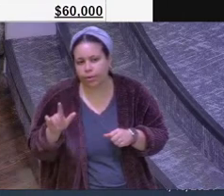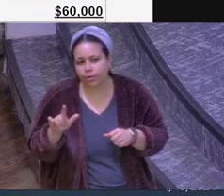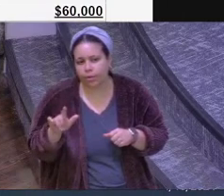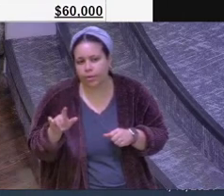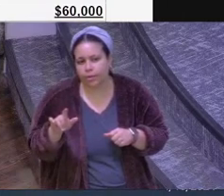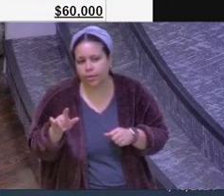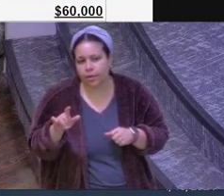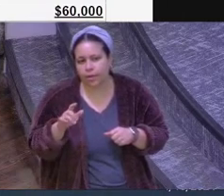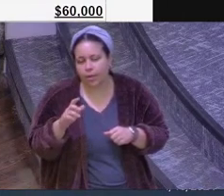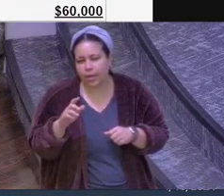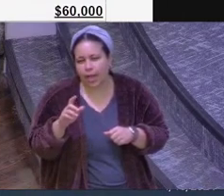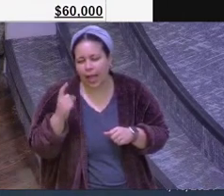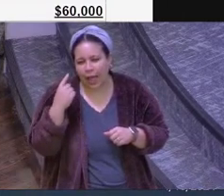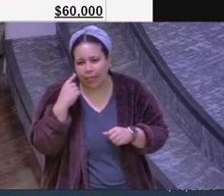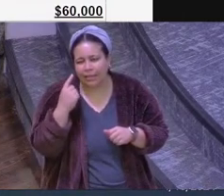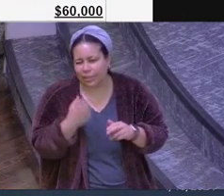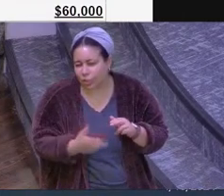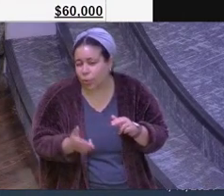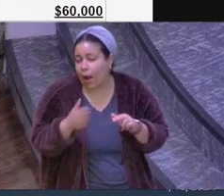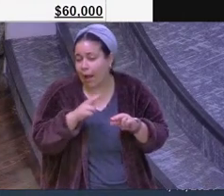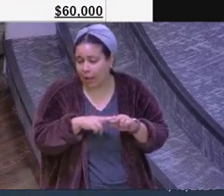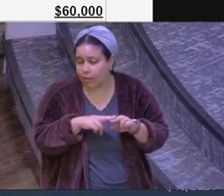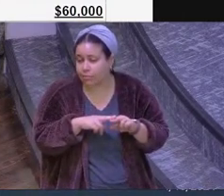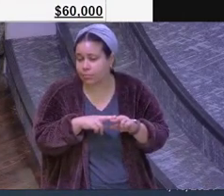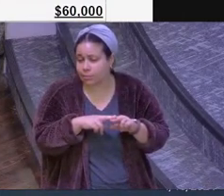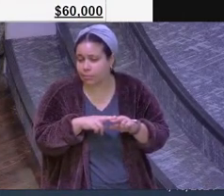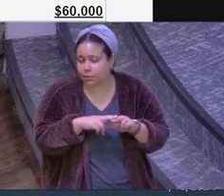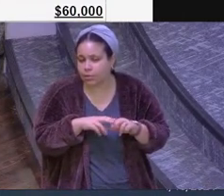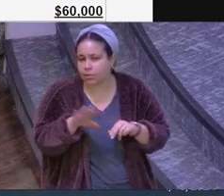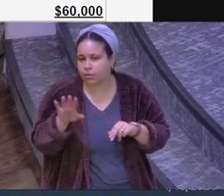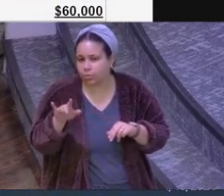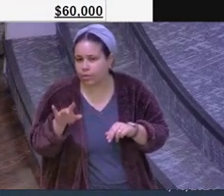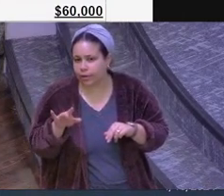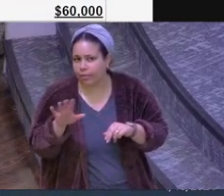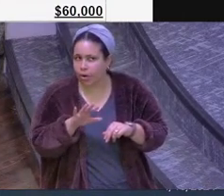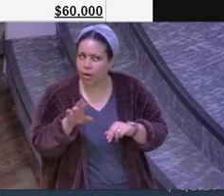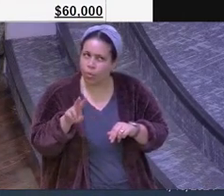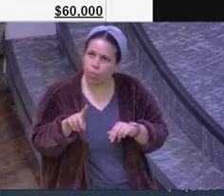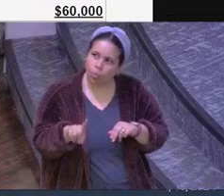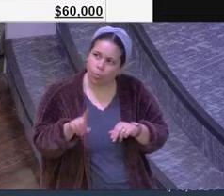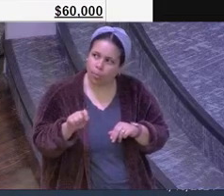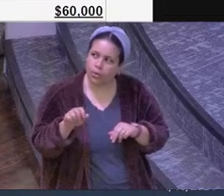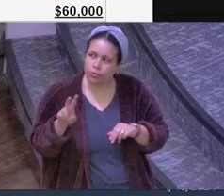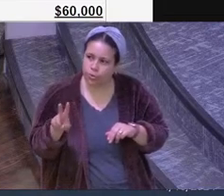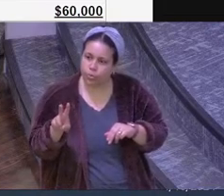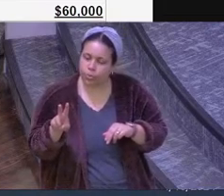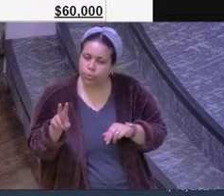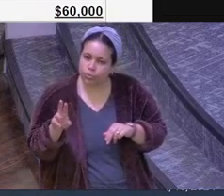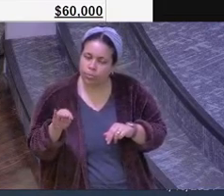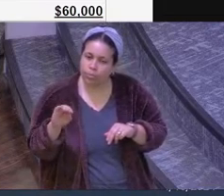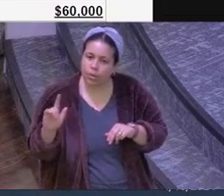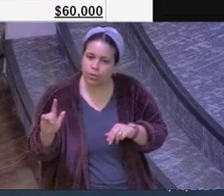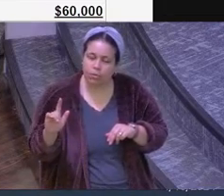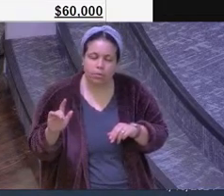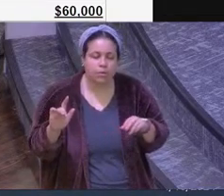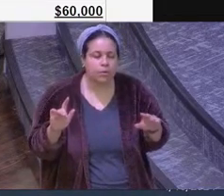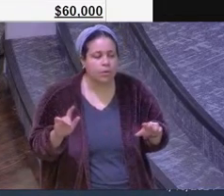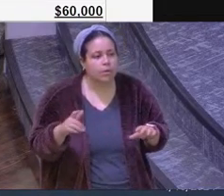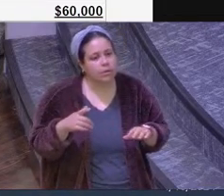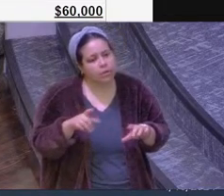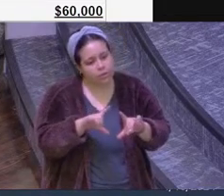FY24. I'm going to be conservative in FY25 and say it's going to be about $1.2 million. That's kind of, our checks have been running